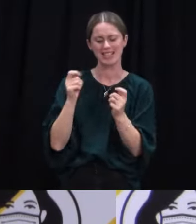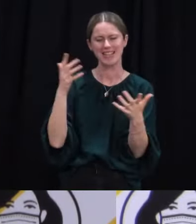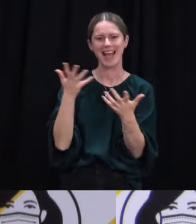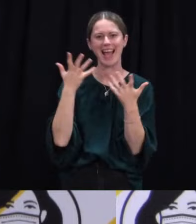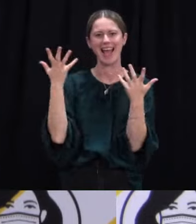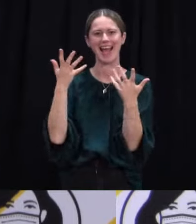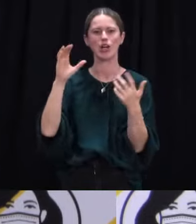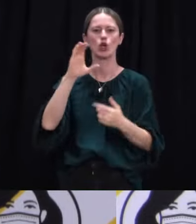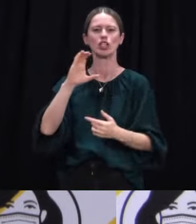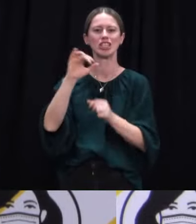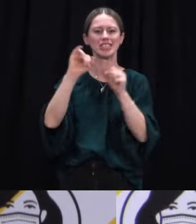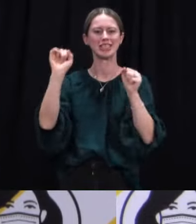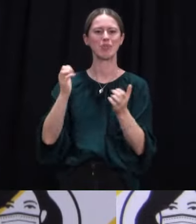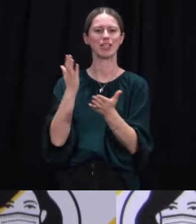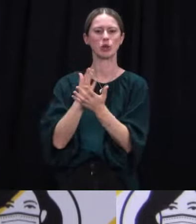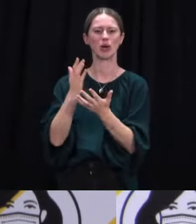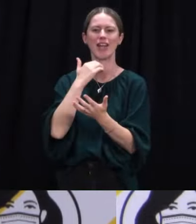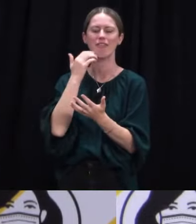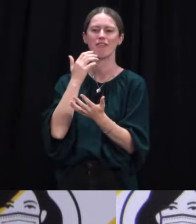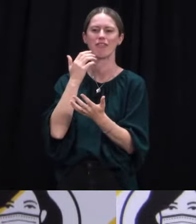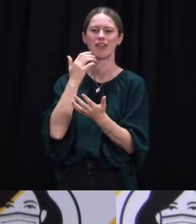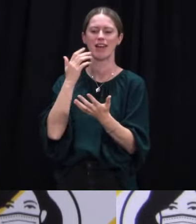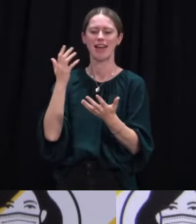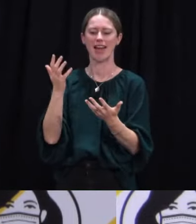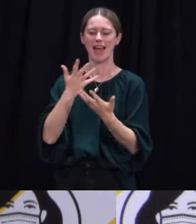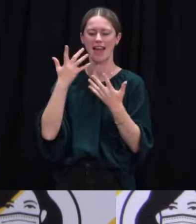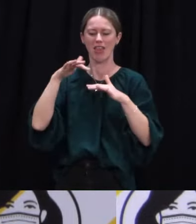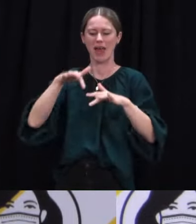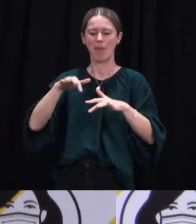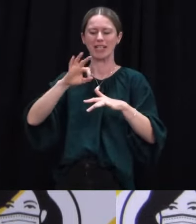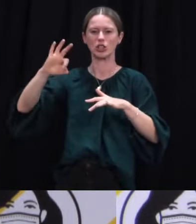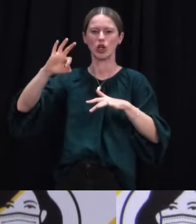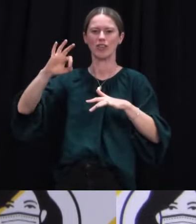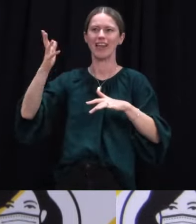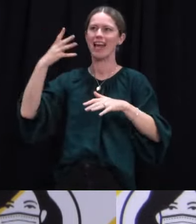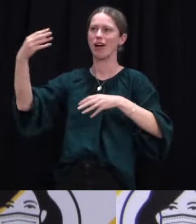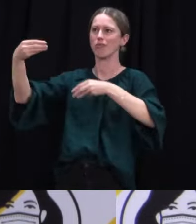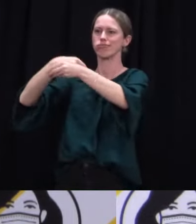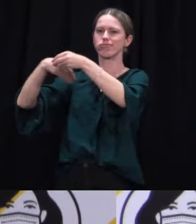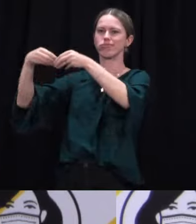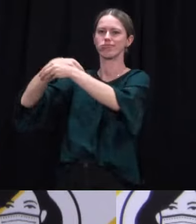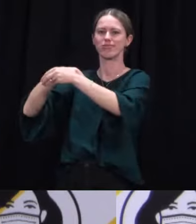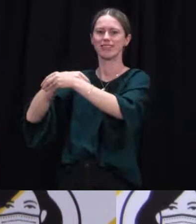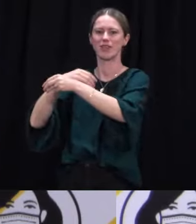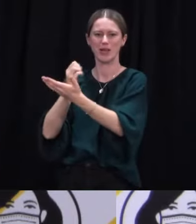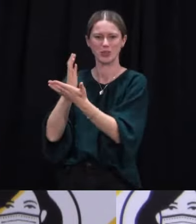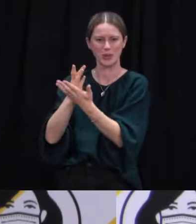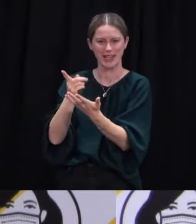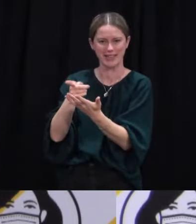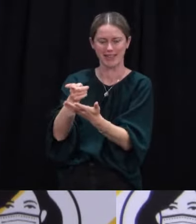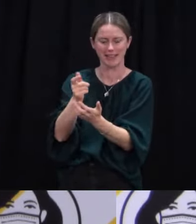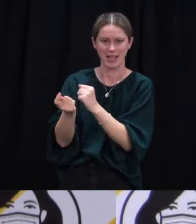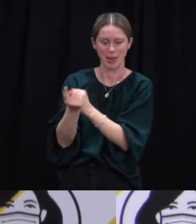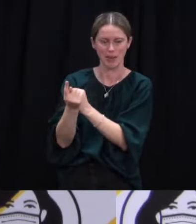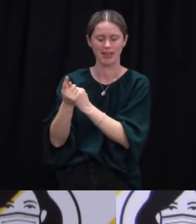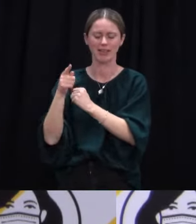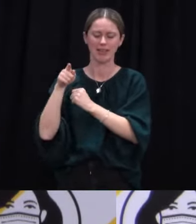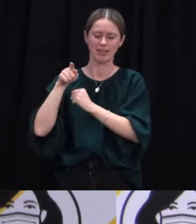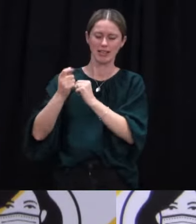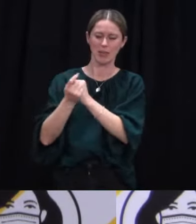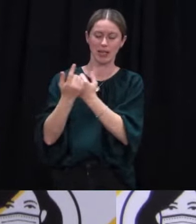systems to make sure that air isn't transferred through the air conditioning systems between those two areas. And so that work is being done at the moment.